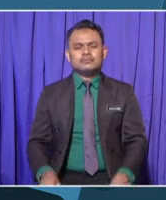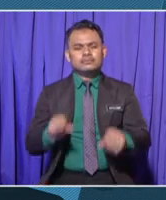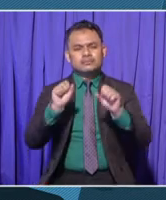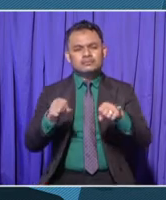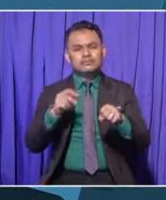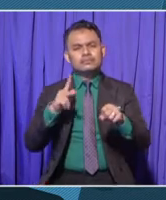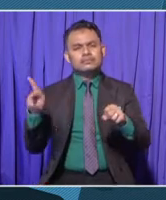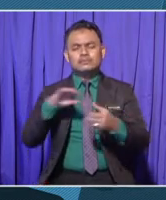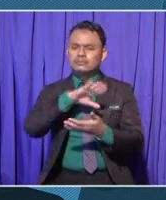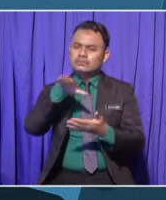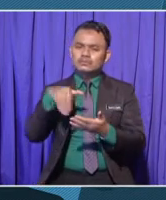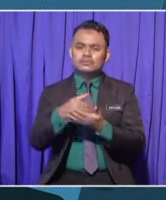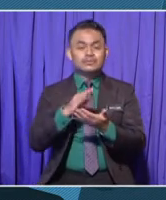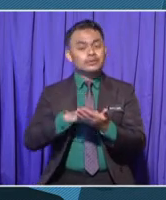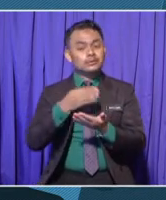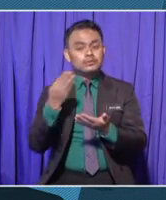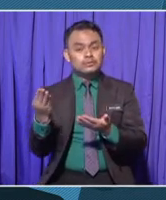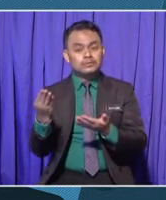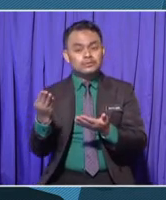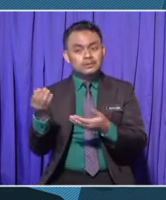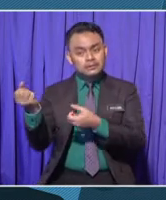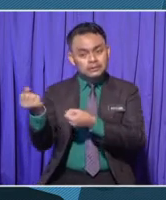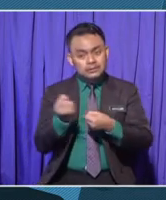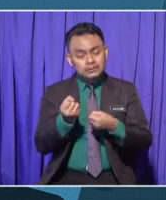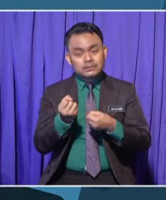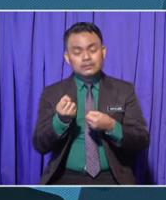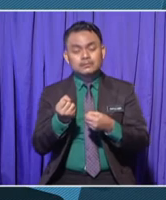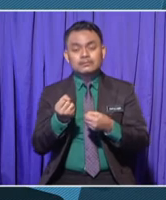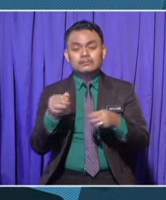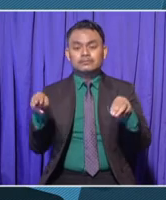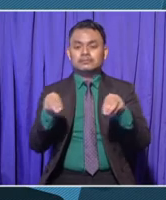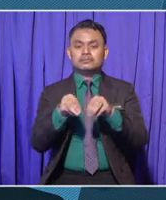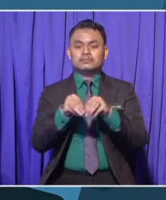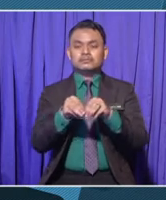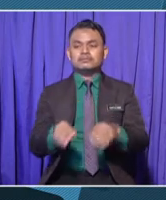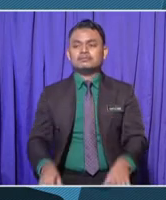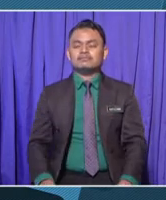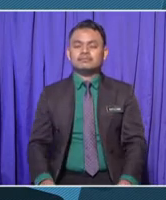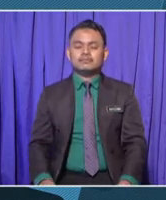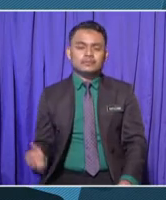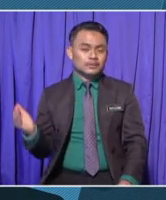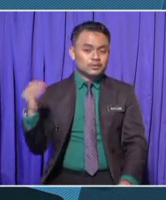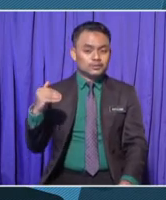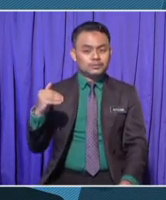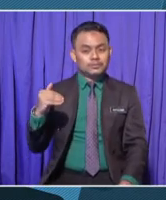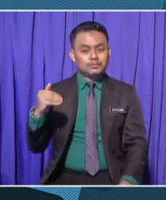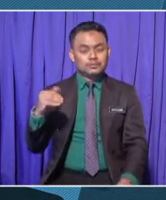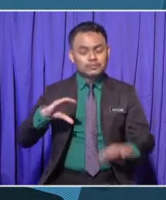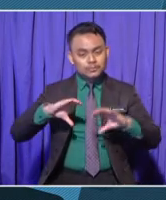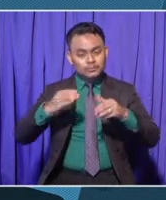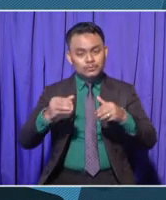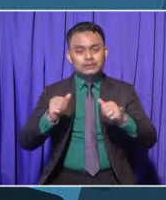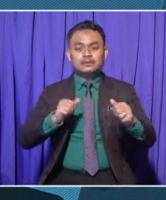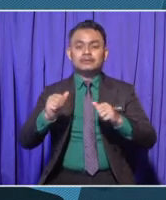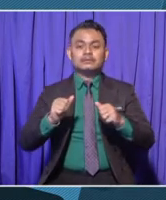Can all objects be attracted to magnets? Let's do an activity to